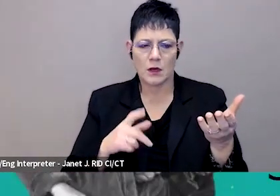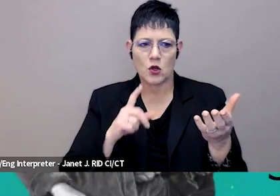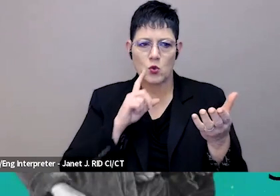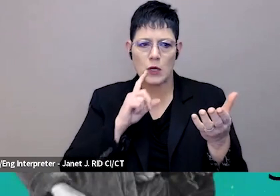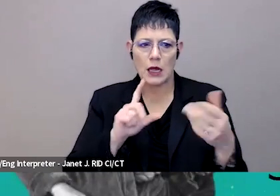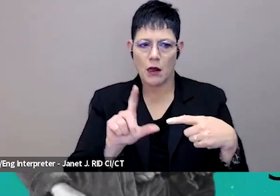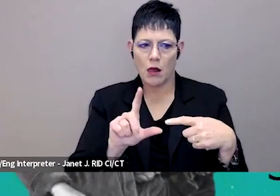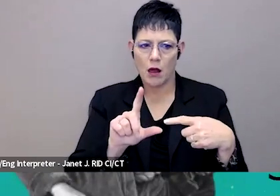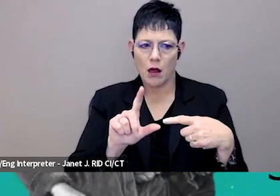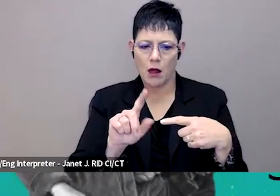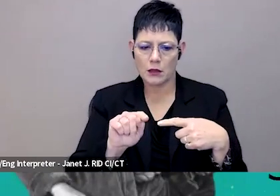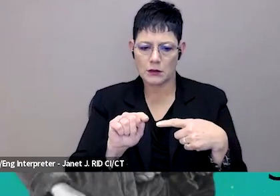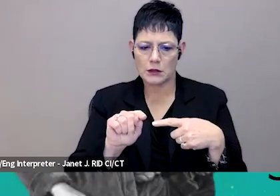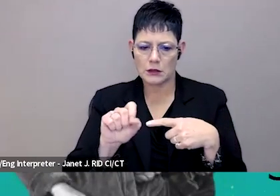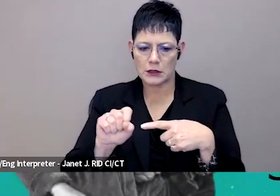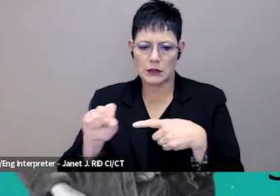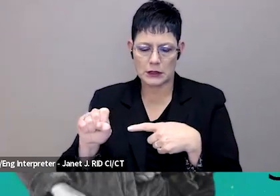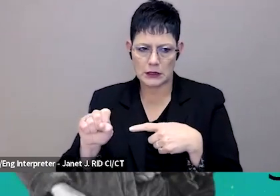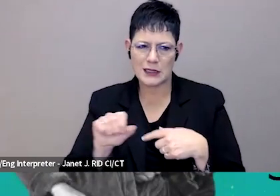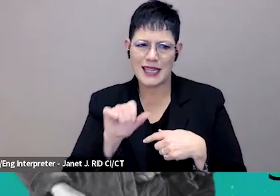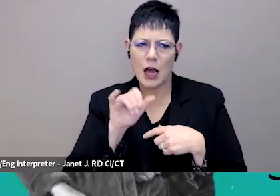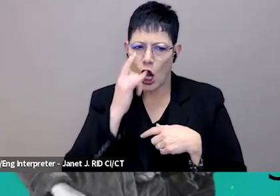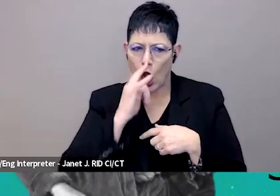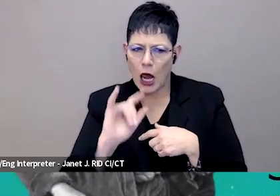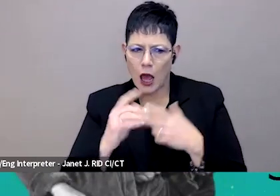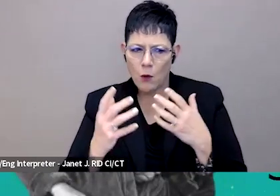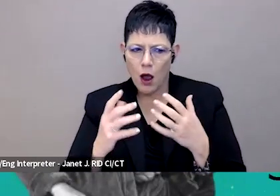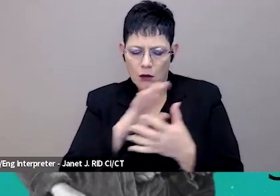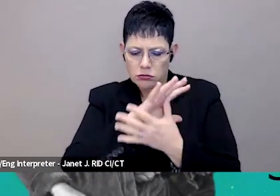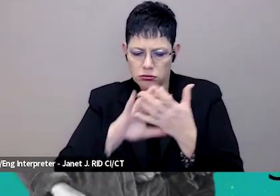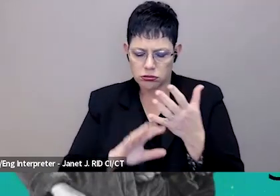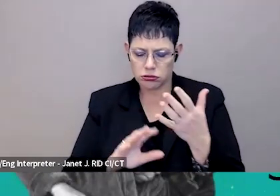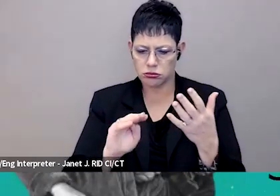long-term services and supports, just wanted to name again, Medicaid